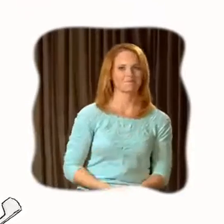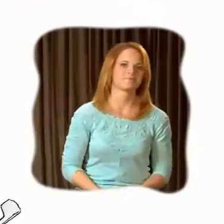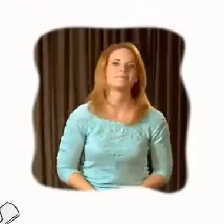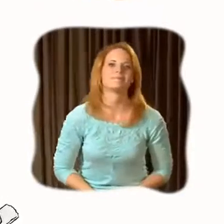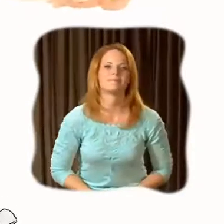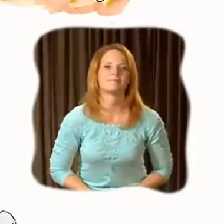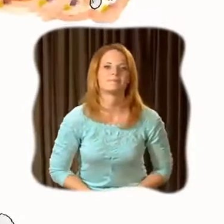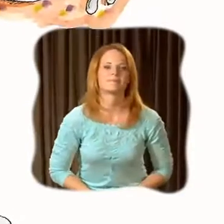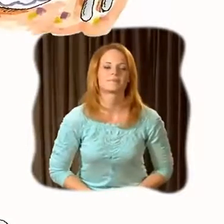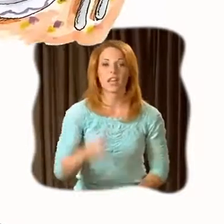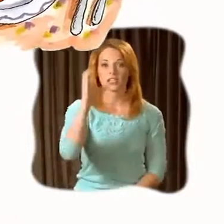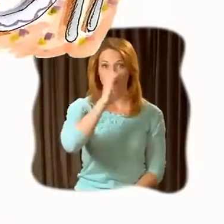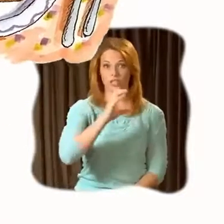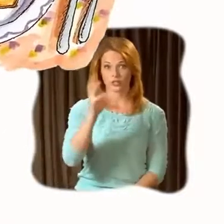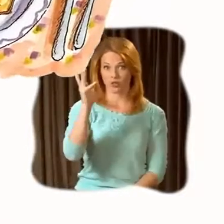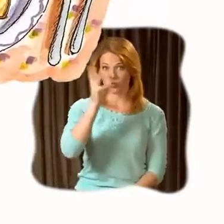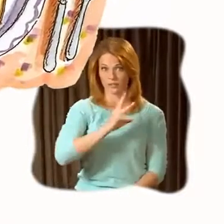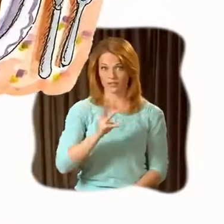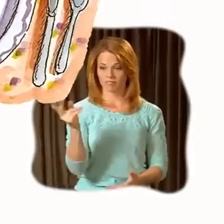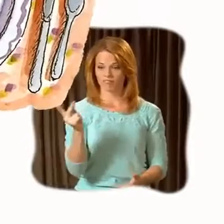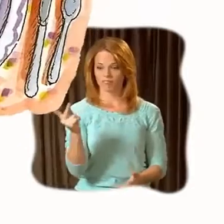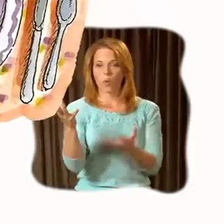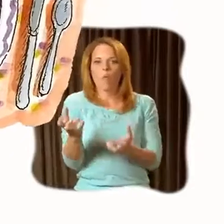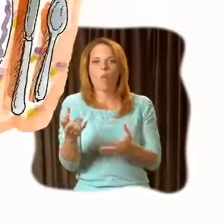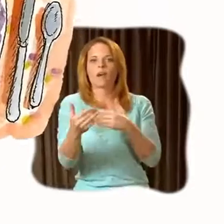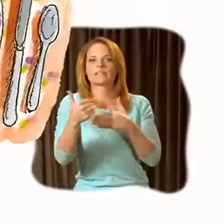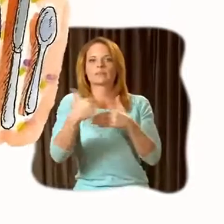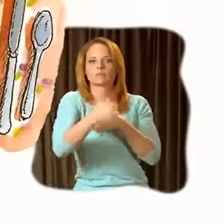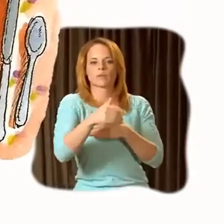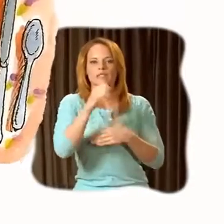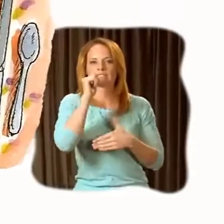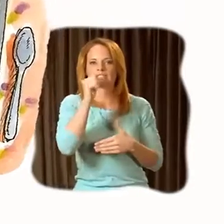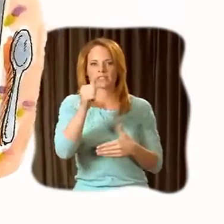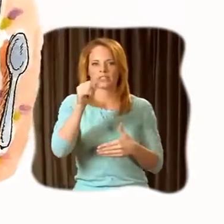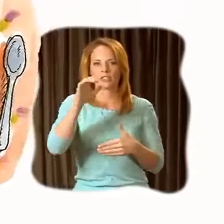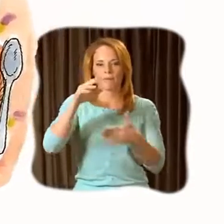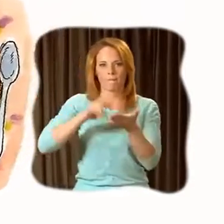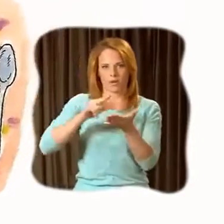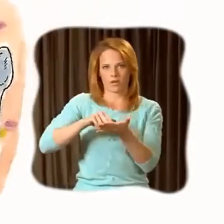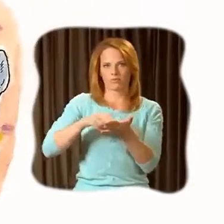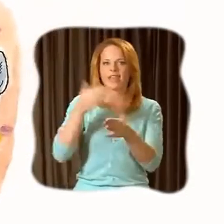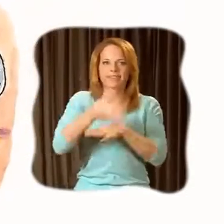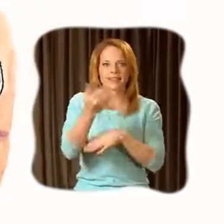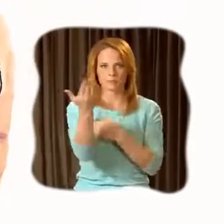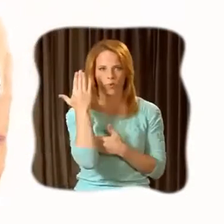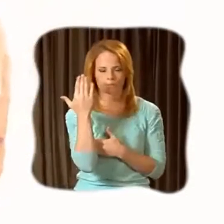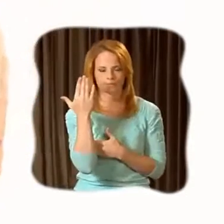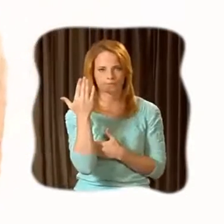here, said Wilson. Chester and Wilson wanted toast with jam and peanut butter for breakfast the next